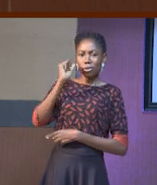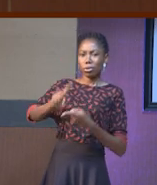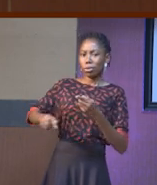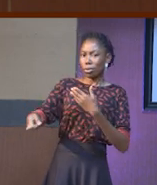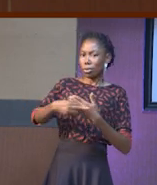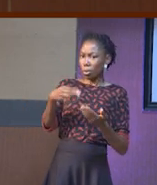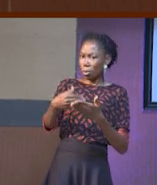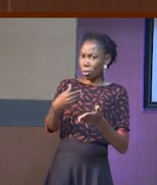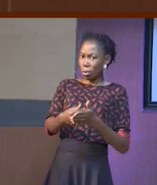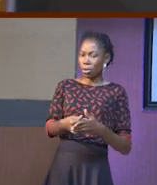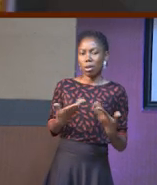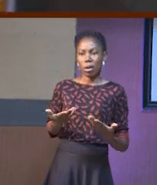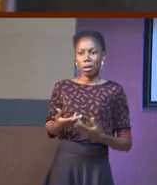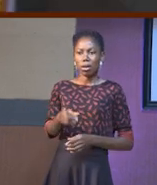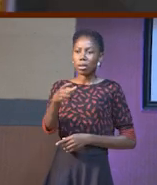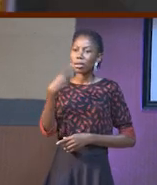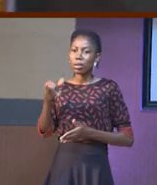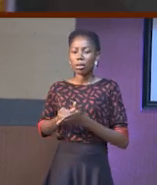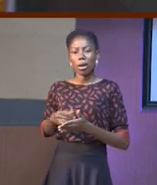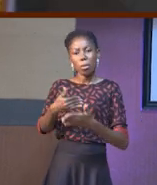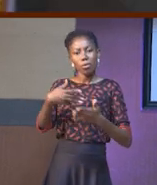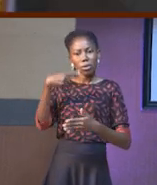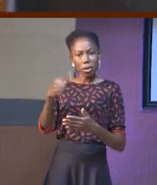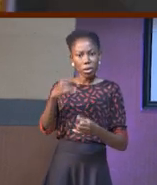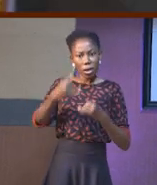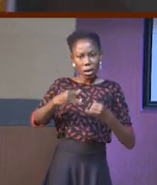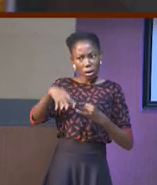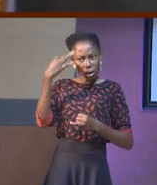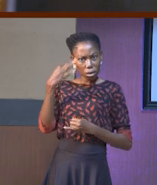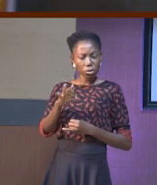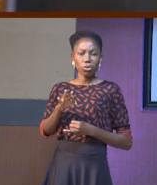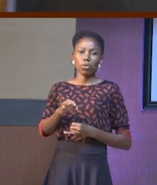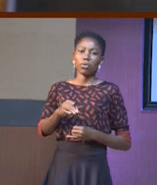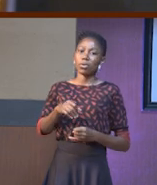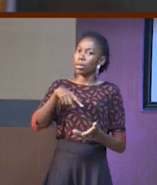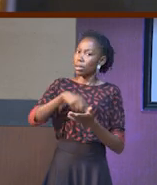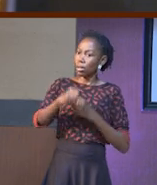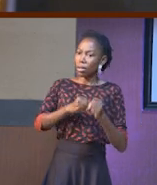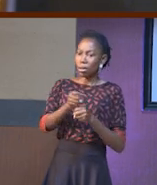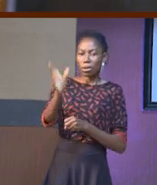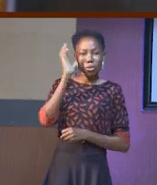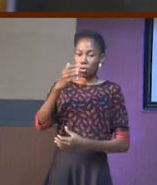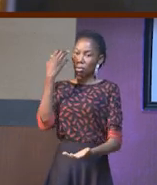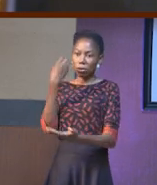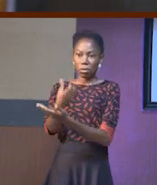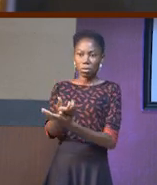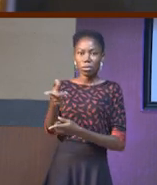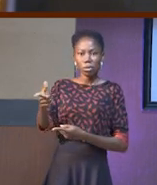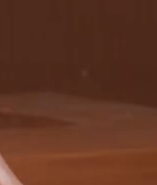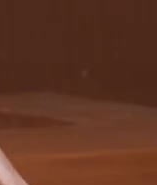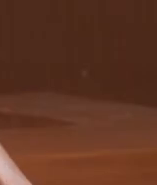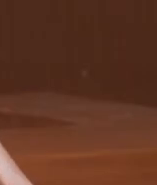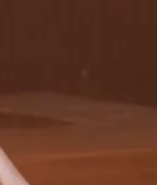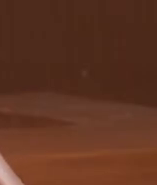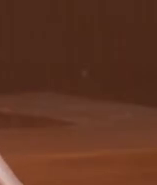back. And I've told him that before the end of this year, he doesn't give me my money. He's going to sleep in the cell. I will not mind that he's my senior colleague or